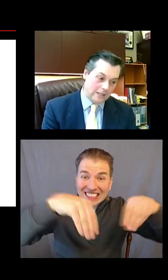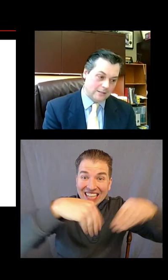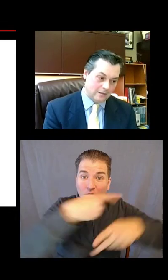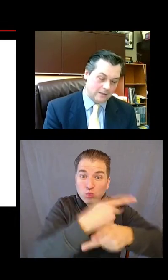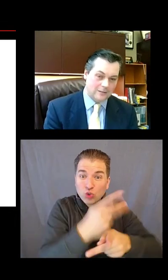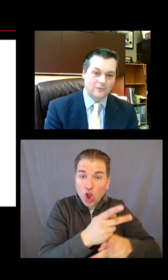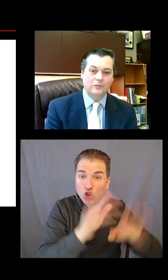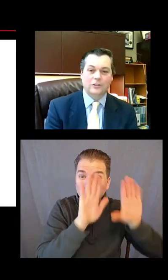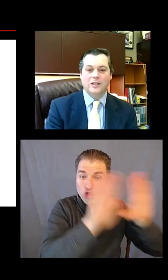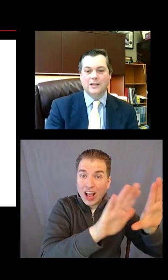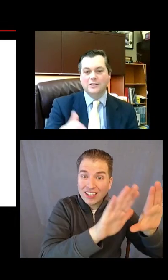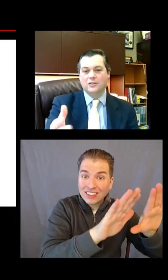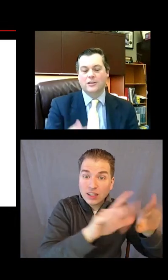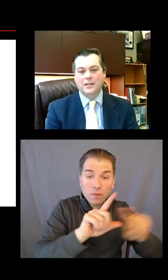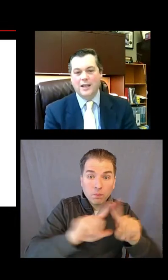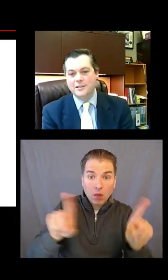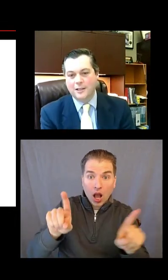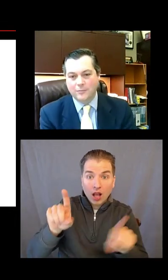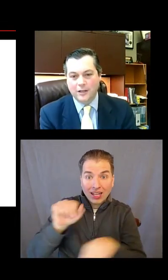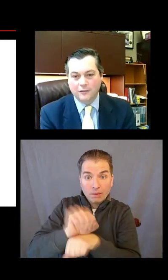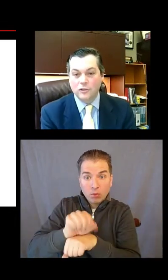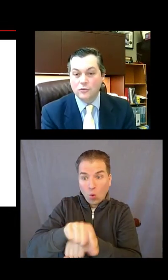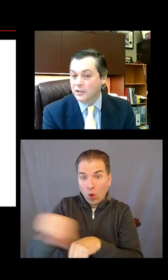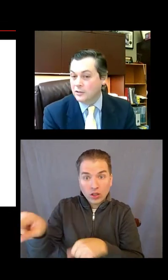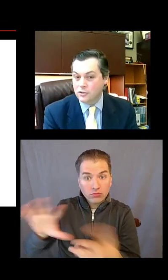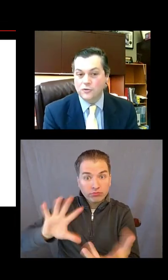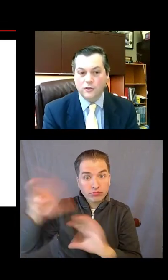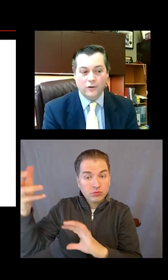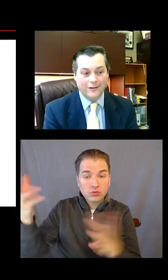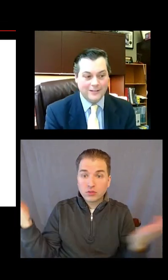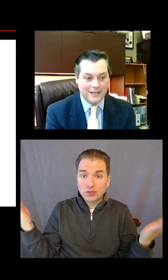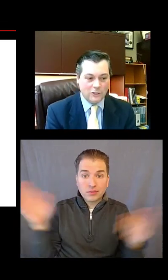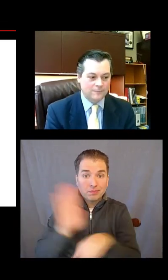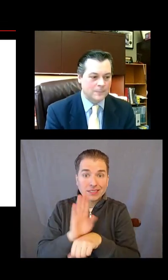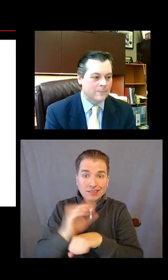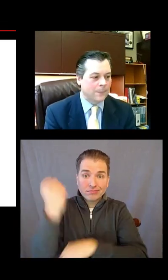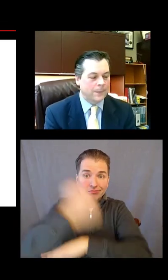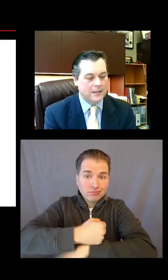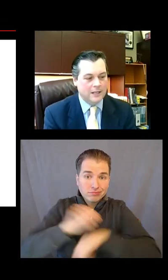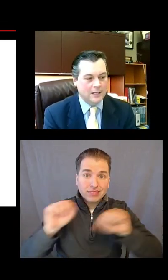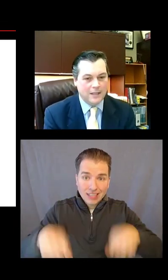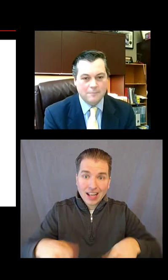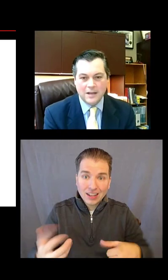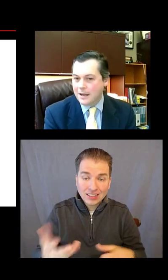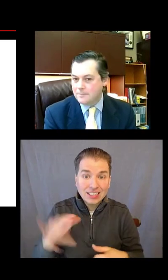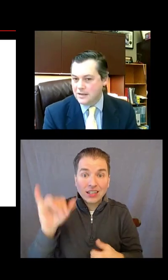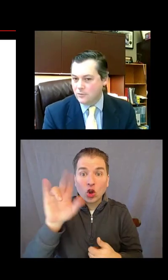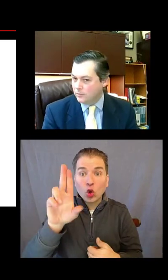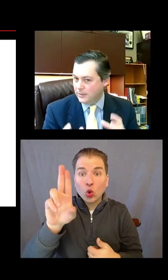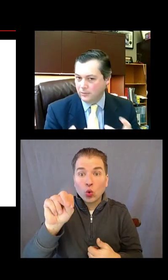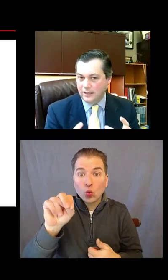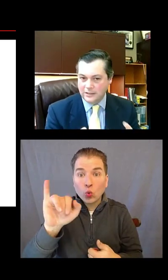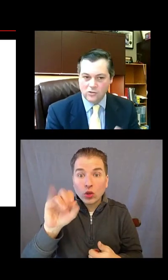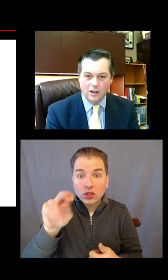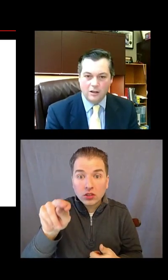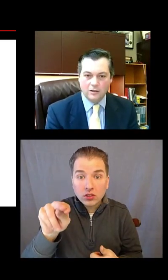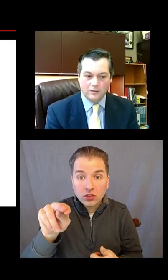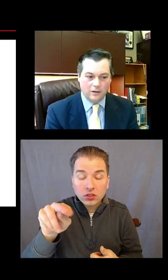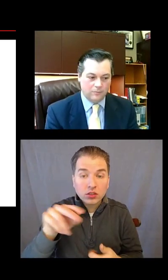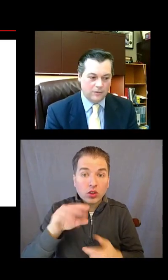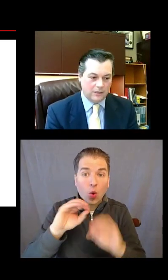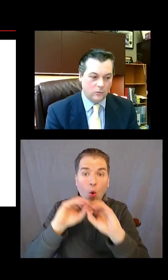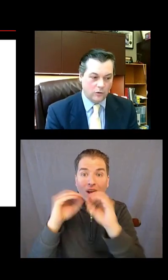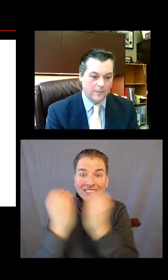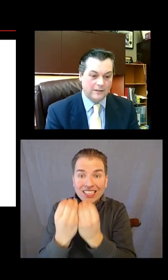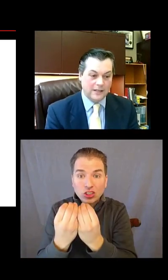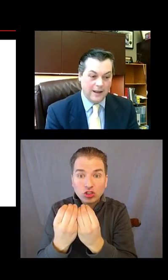you're really successful, you get into the concept of unions, union organization. That may not be what people on this call